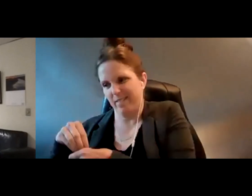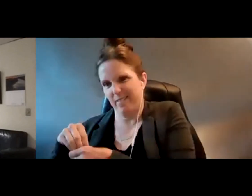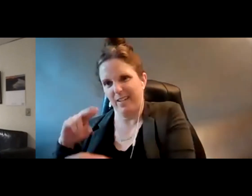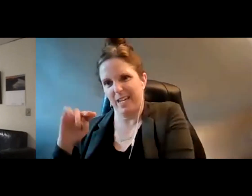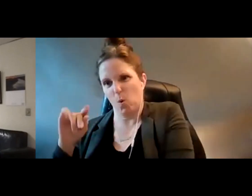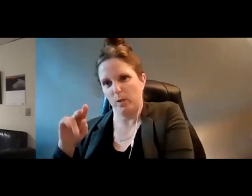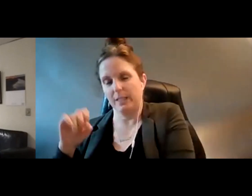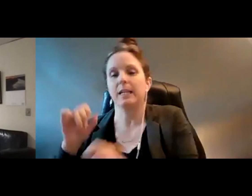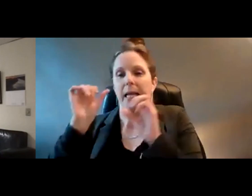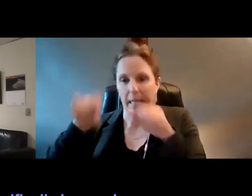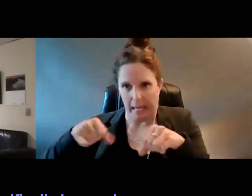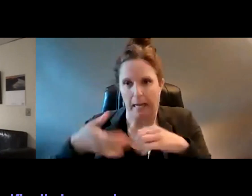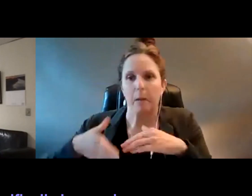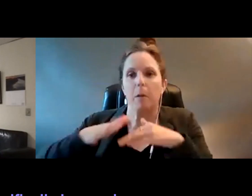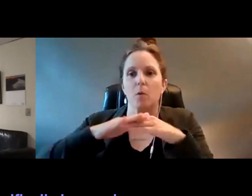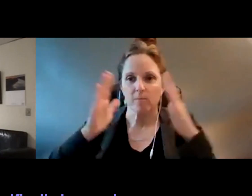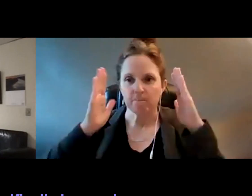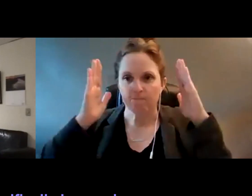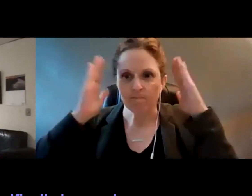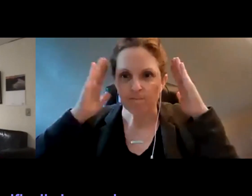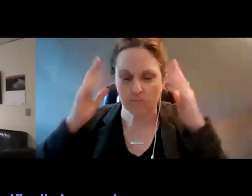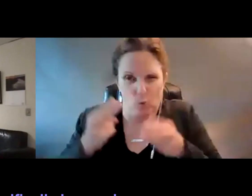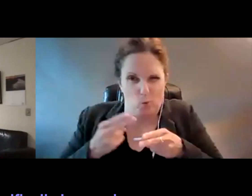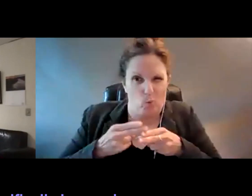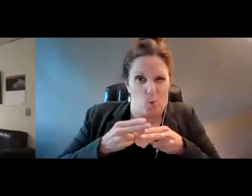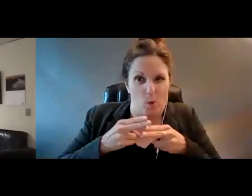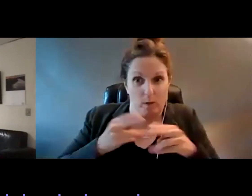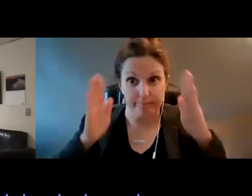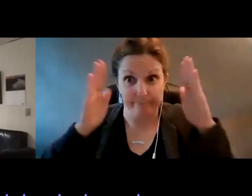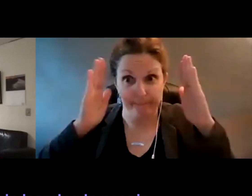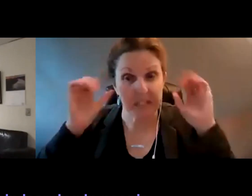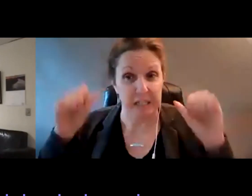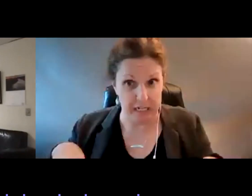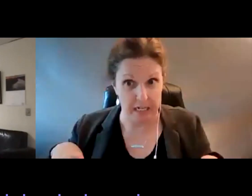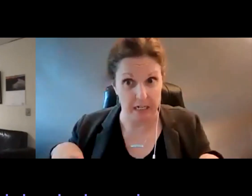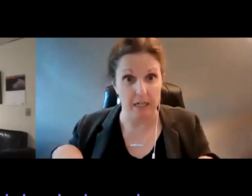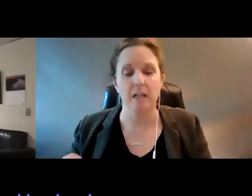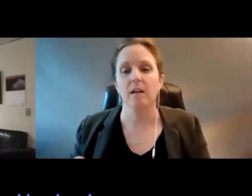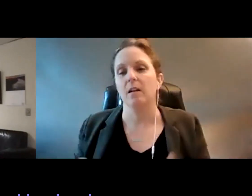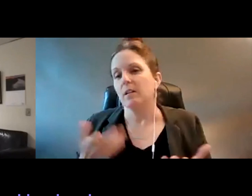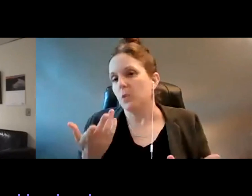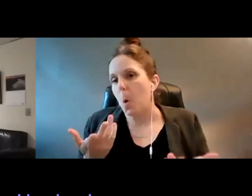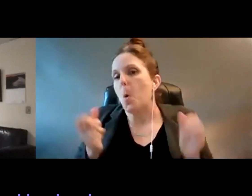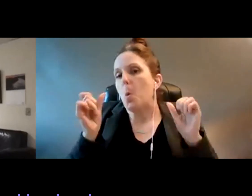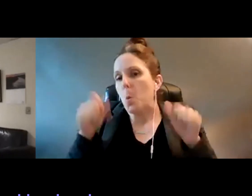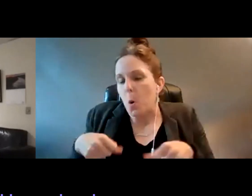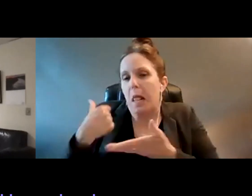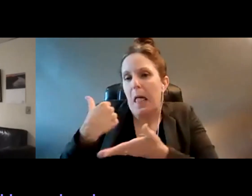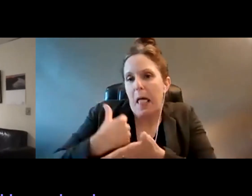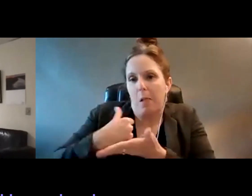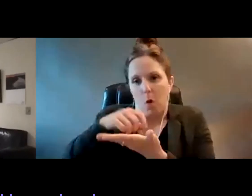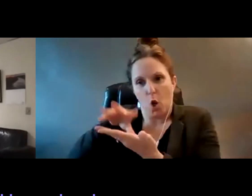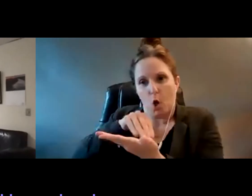Nicotine and then also the medications used to help quit smoking, varenicline or nicotine patch, do